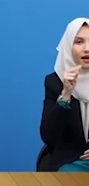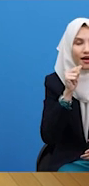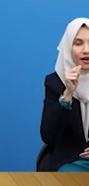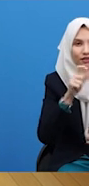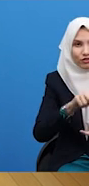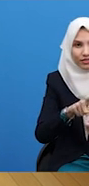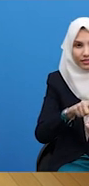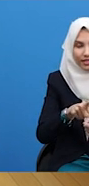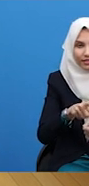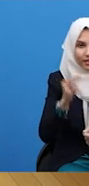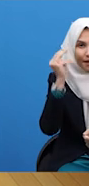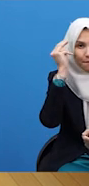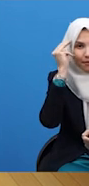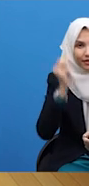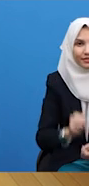change her mind.